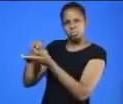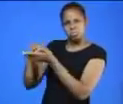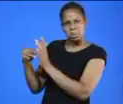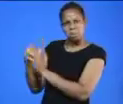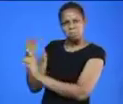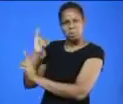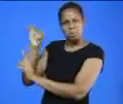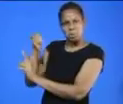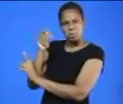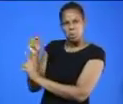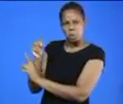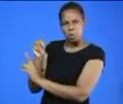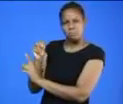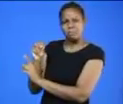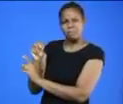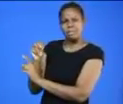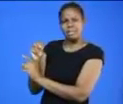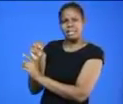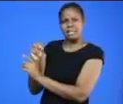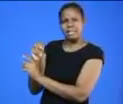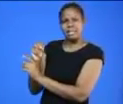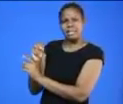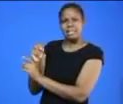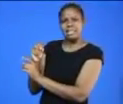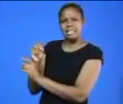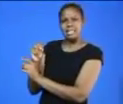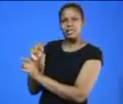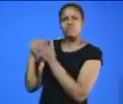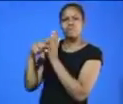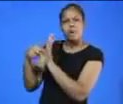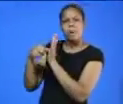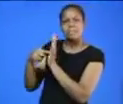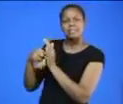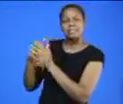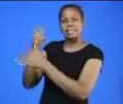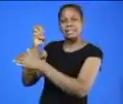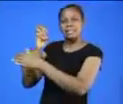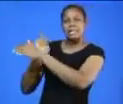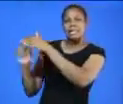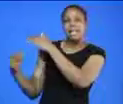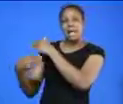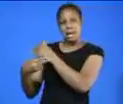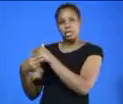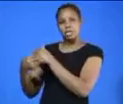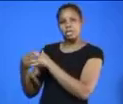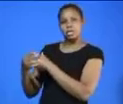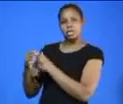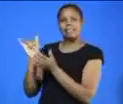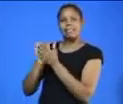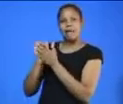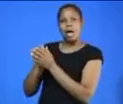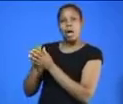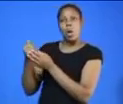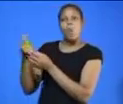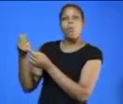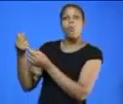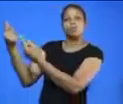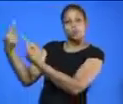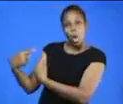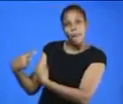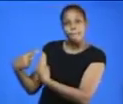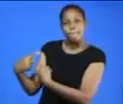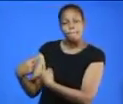What a statement. You see, the last Old Testament